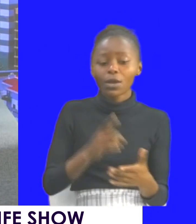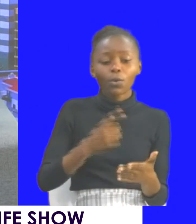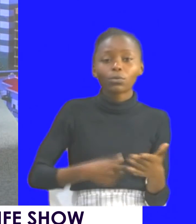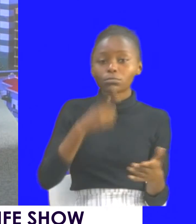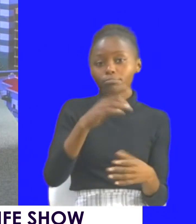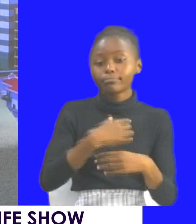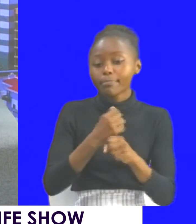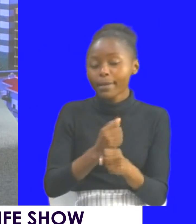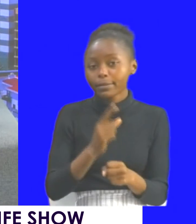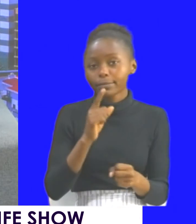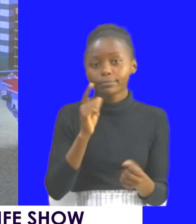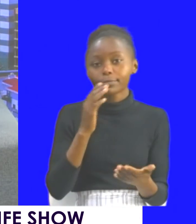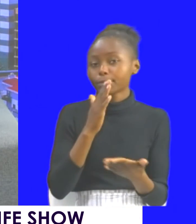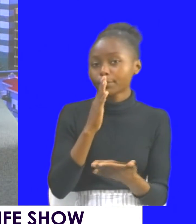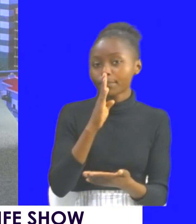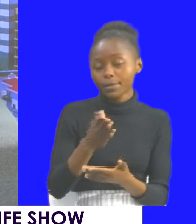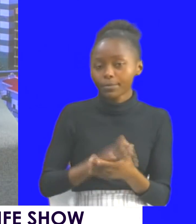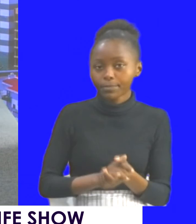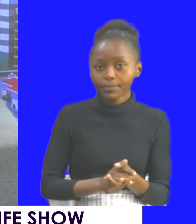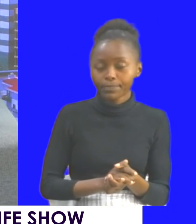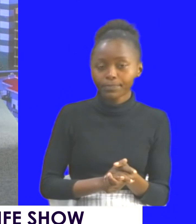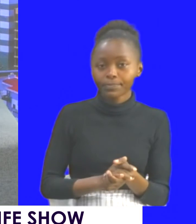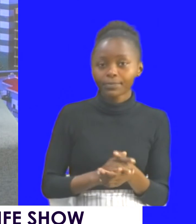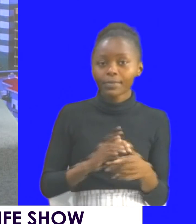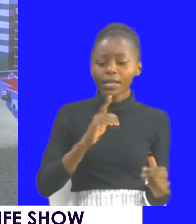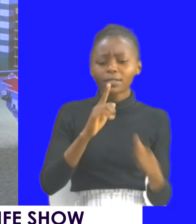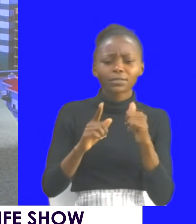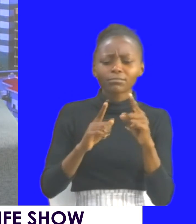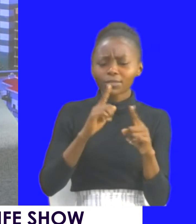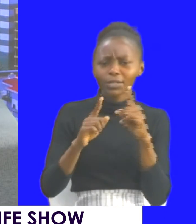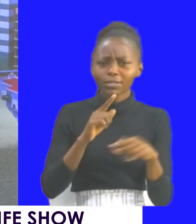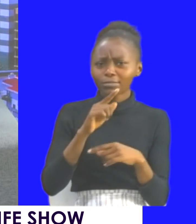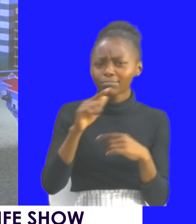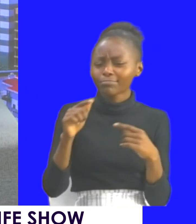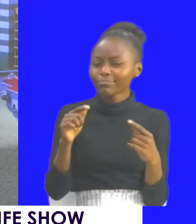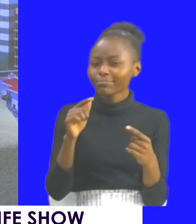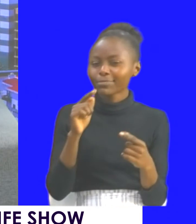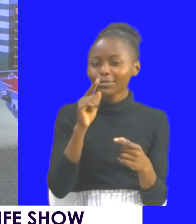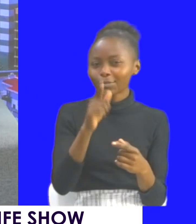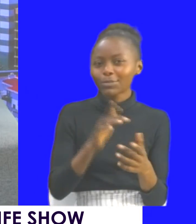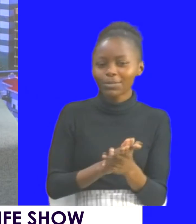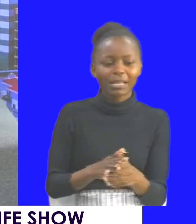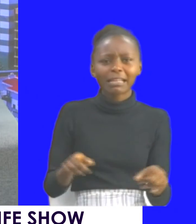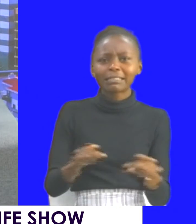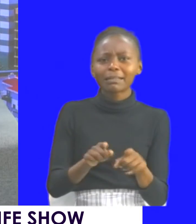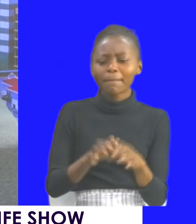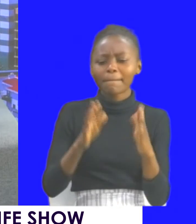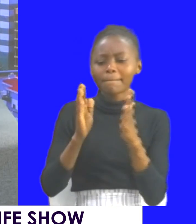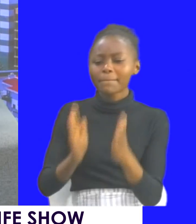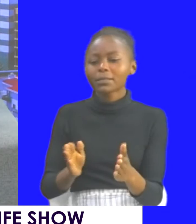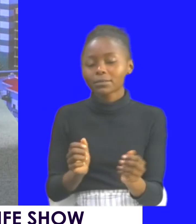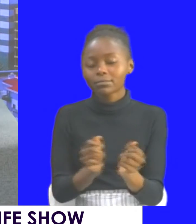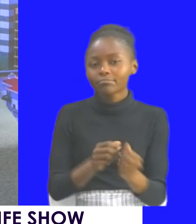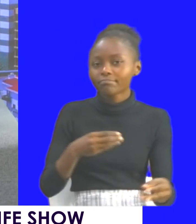be. I'm not talking to you just as a woman, just as a person with disability or an African or a